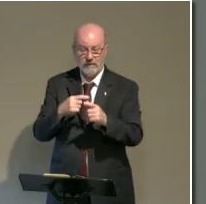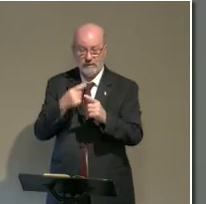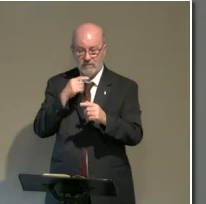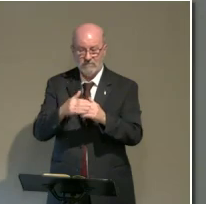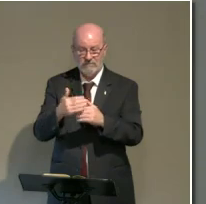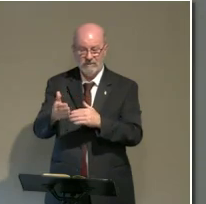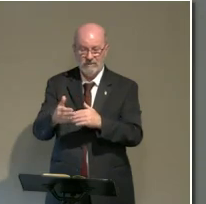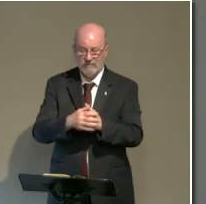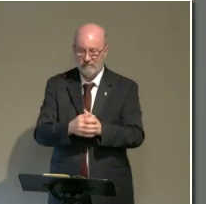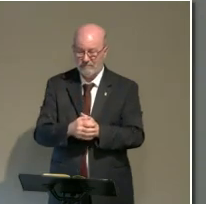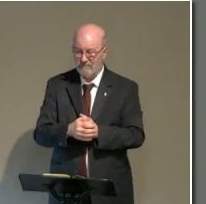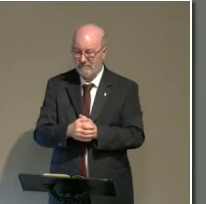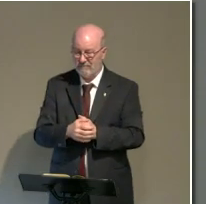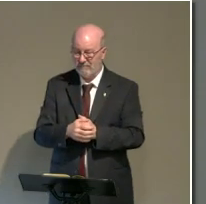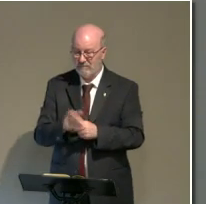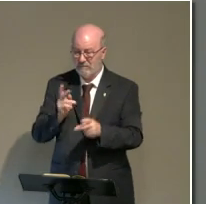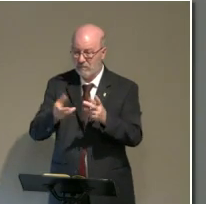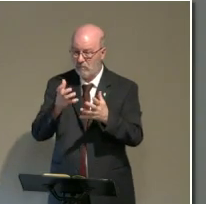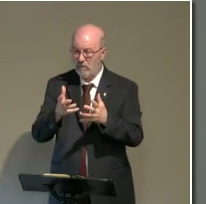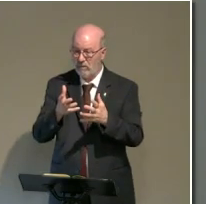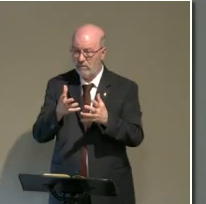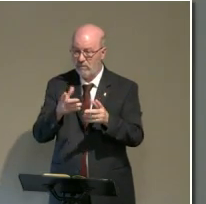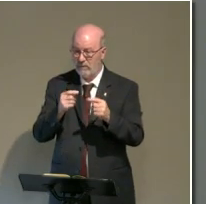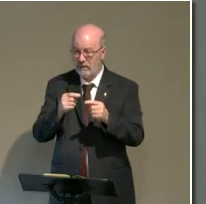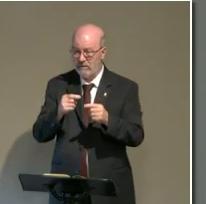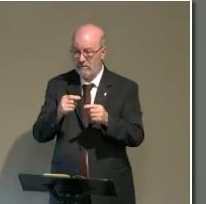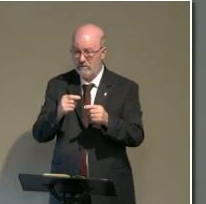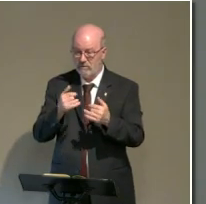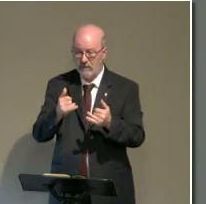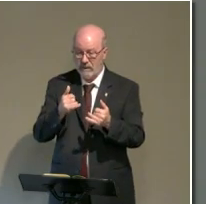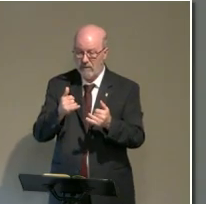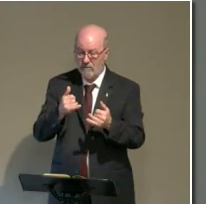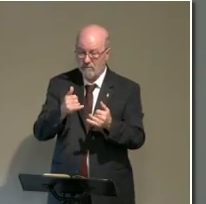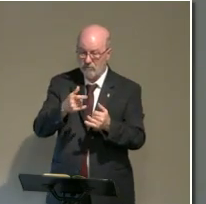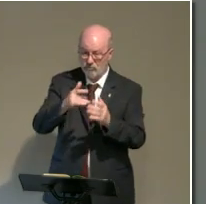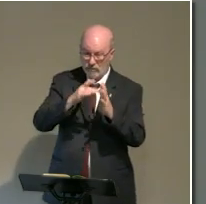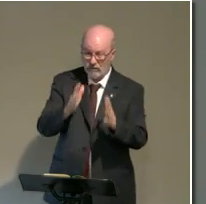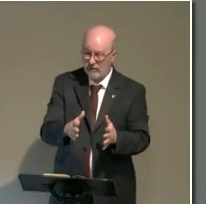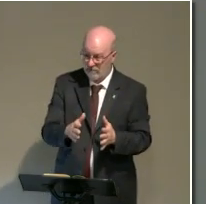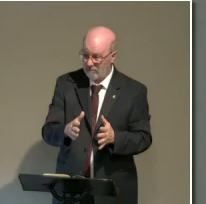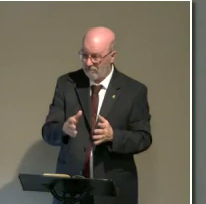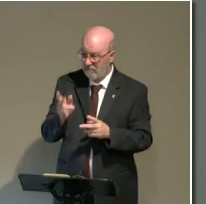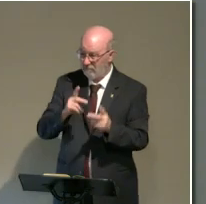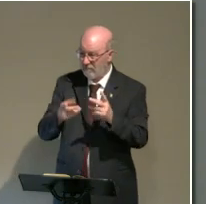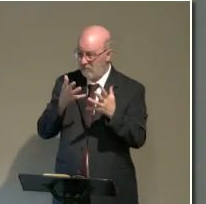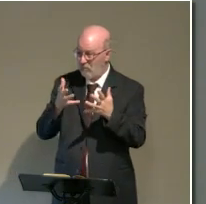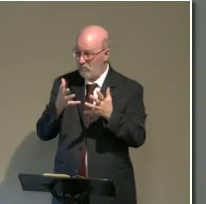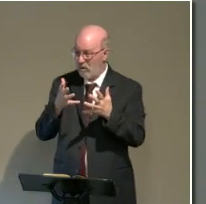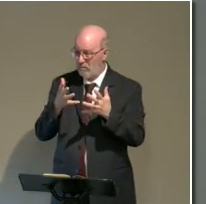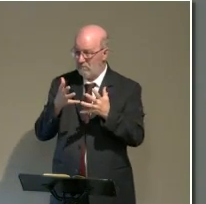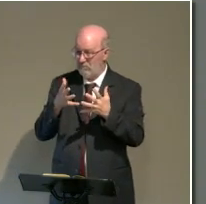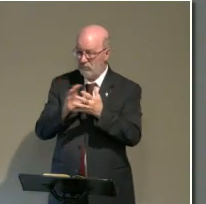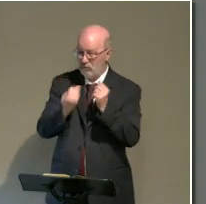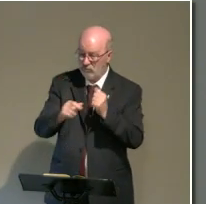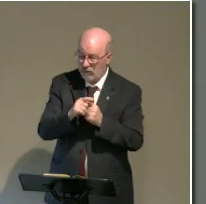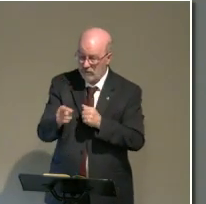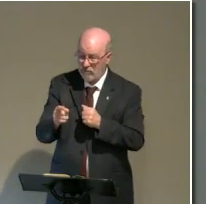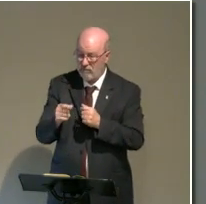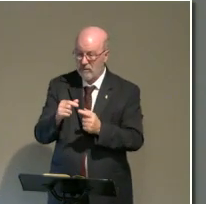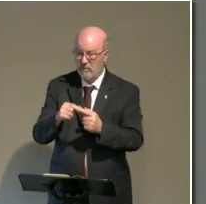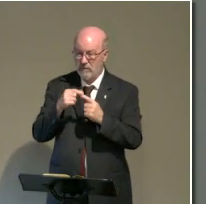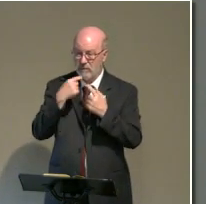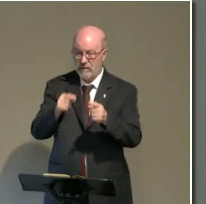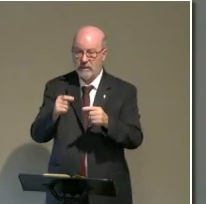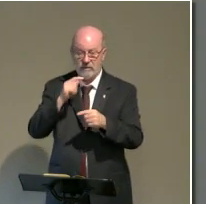step further. People want to take you down. I'm telling you right now, you're a Christian, they want to take you down. And especially I